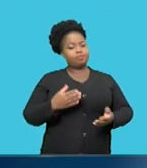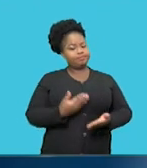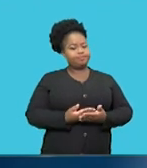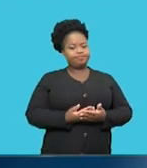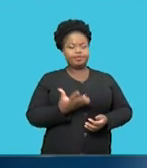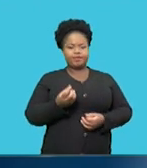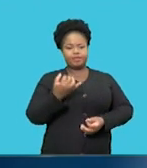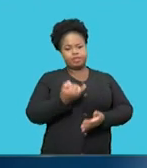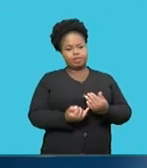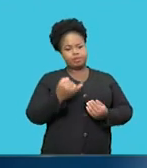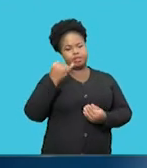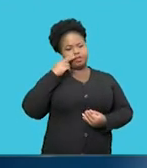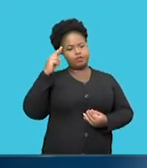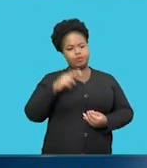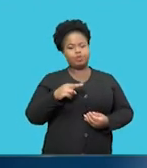view.